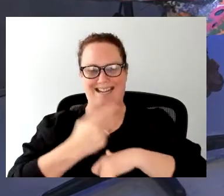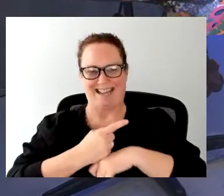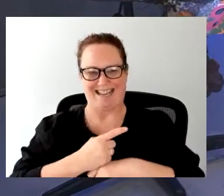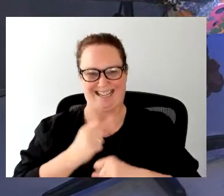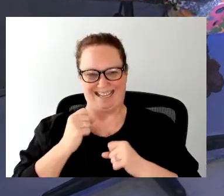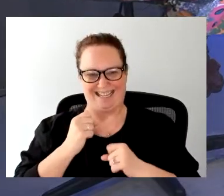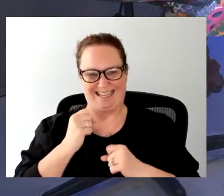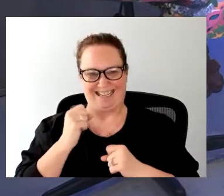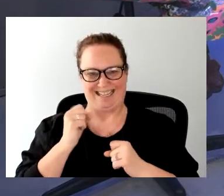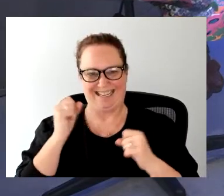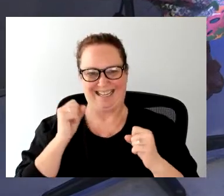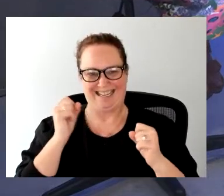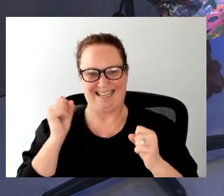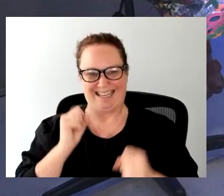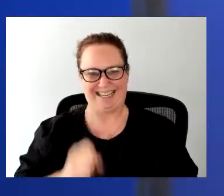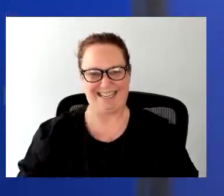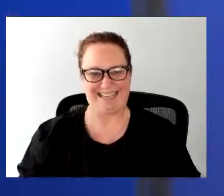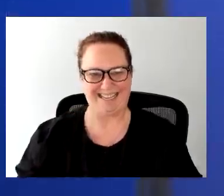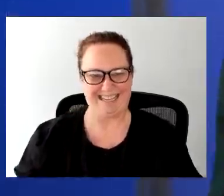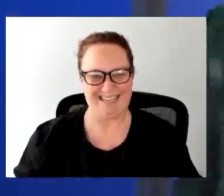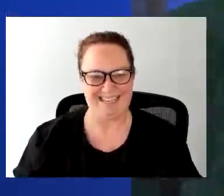Yay!